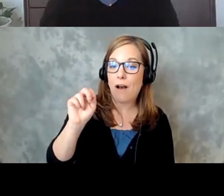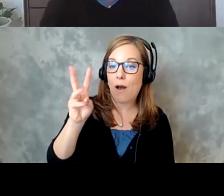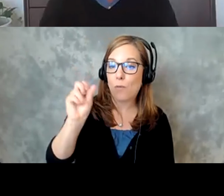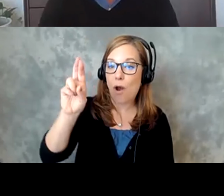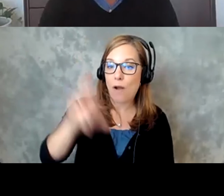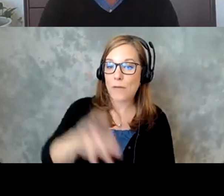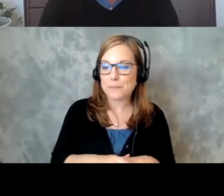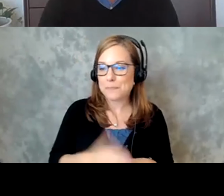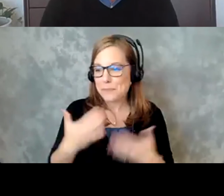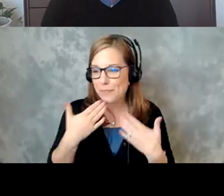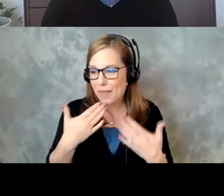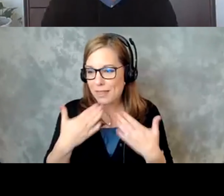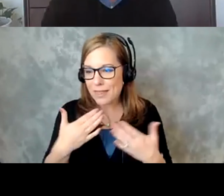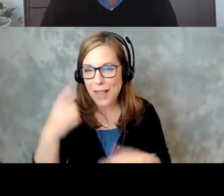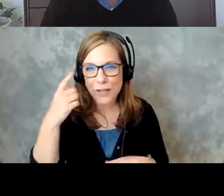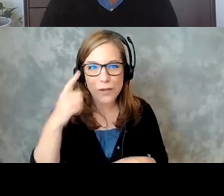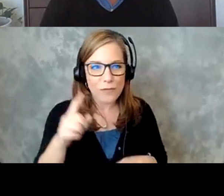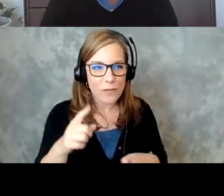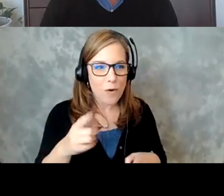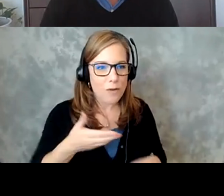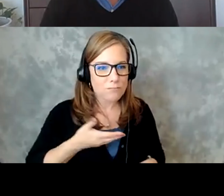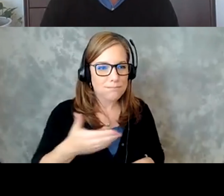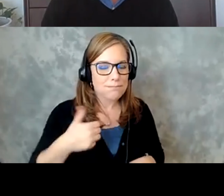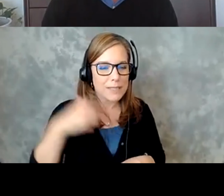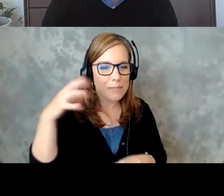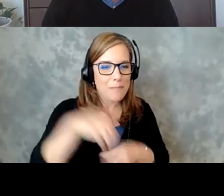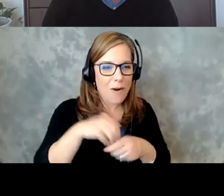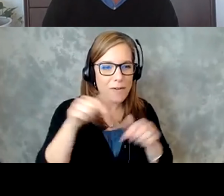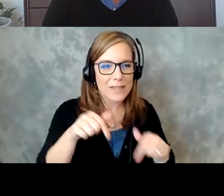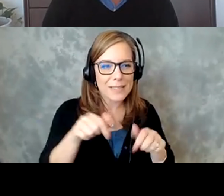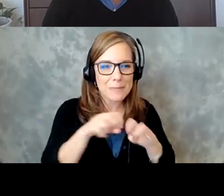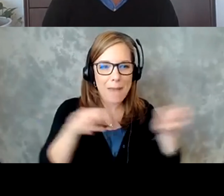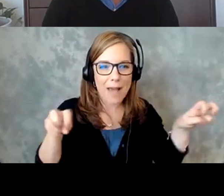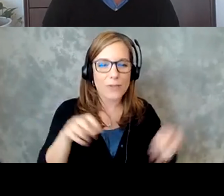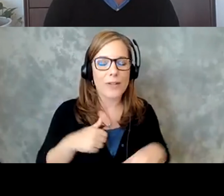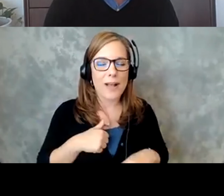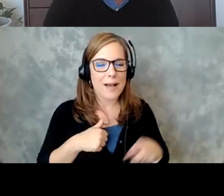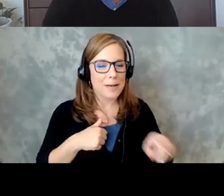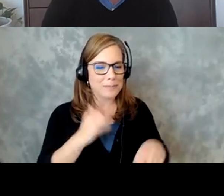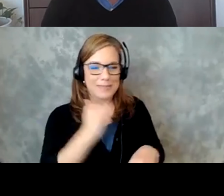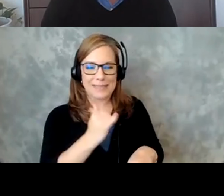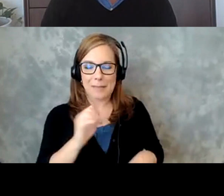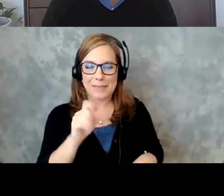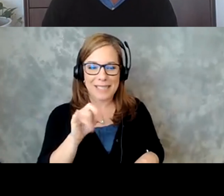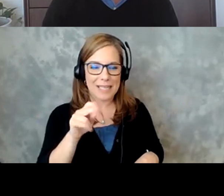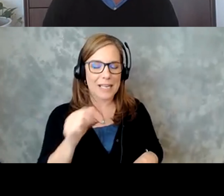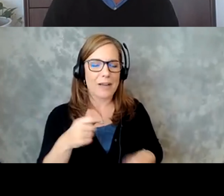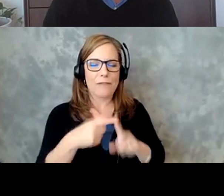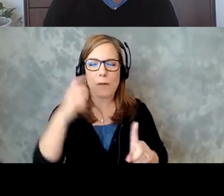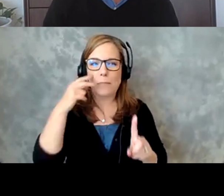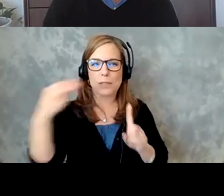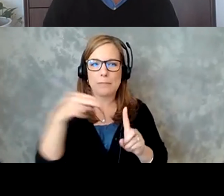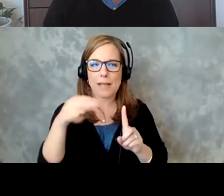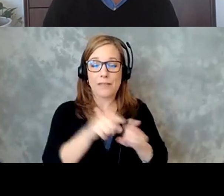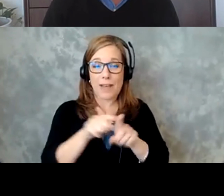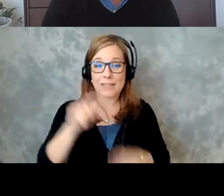Well, thank you for including me in part of this panel. And like Selena, as a CBO perspective,